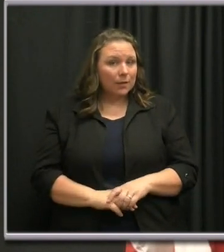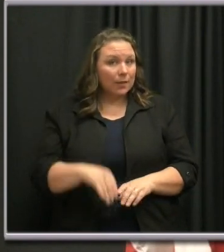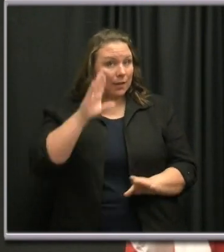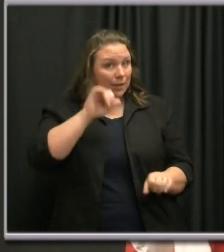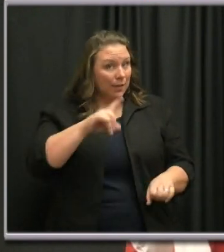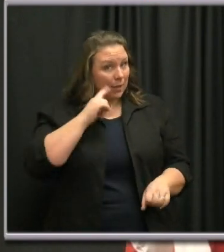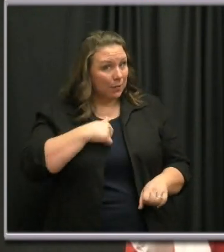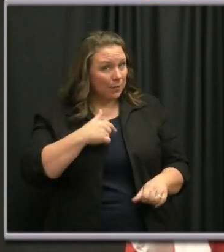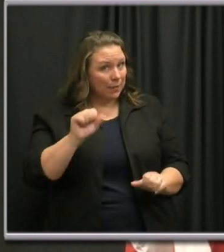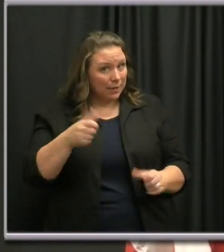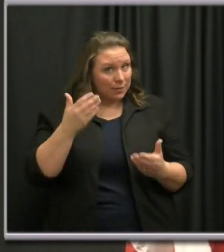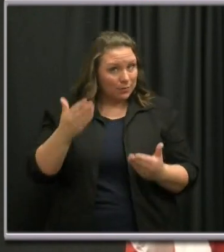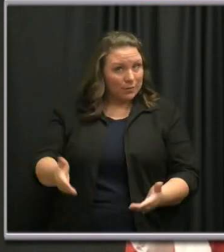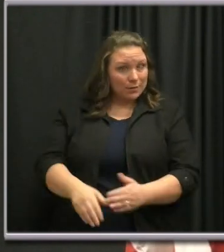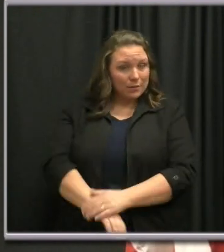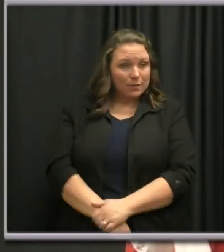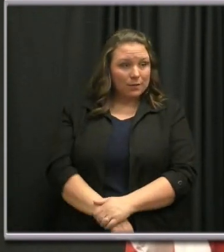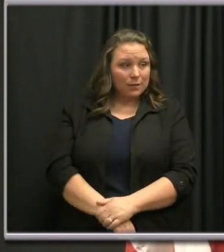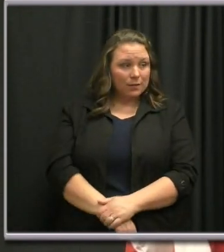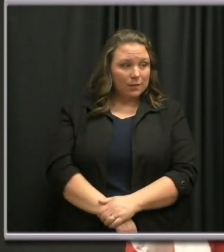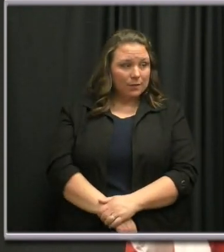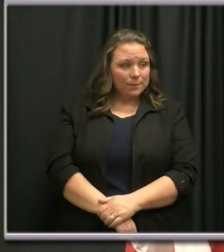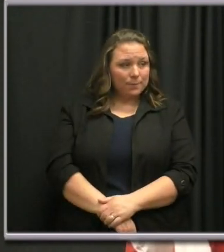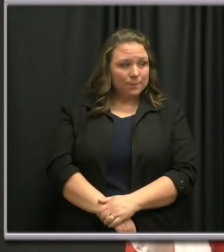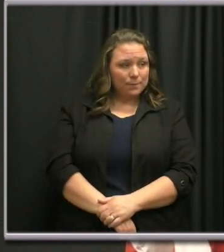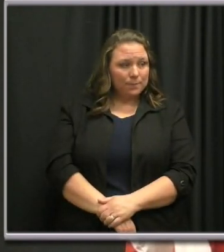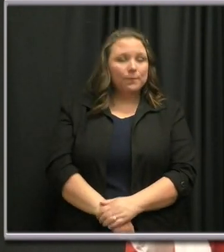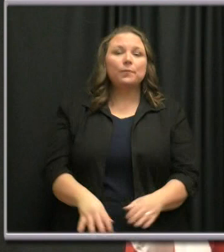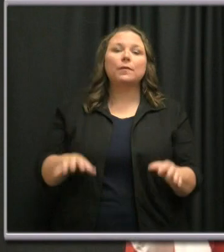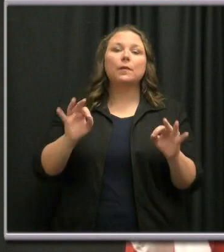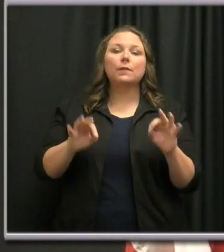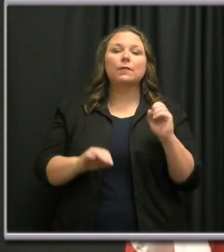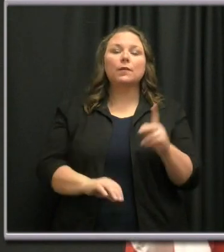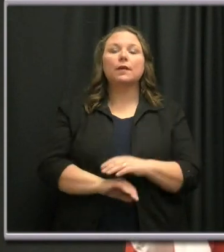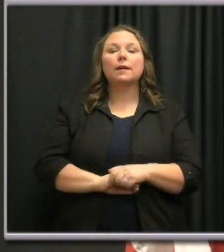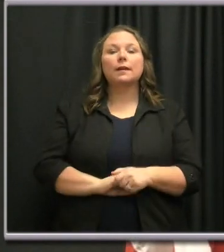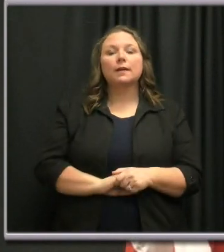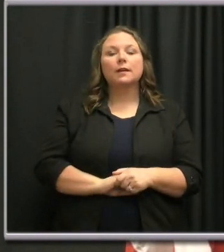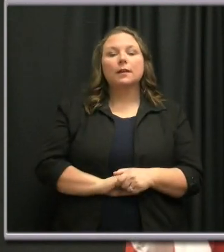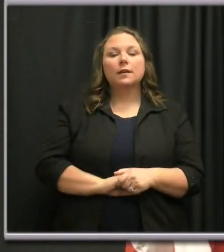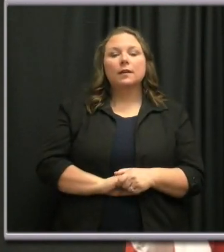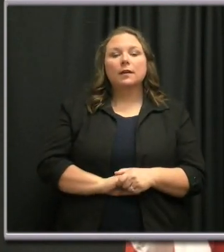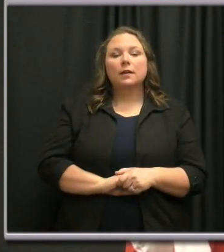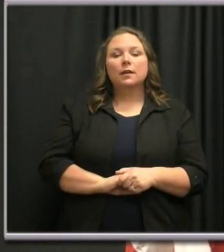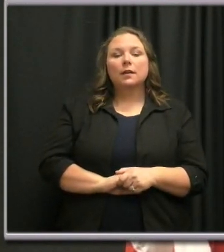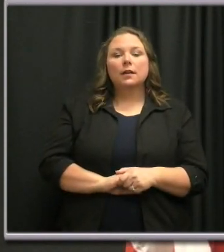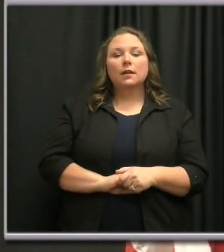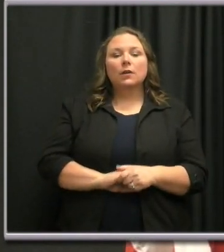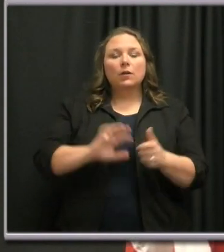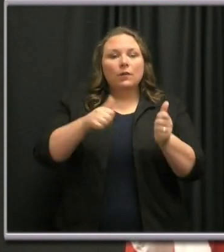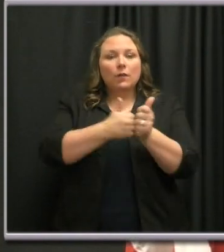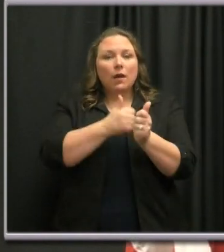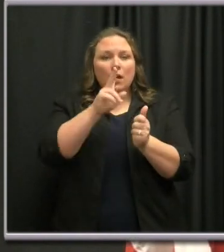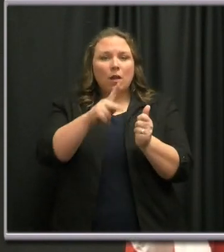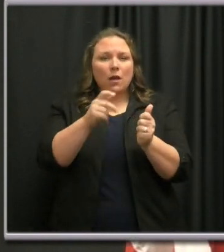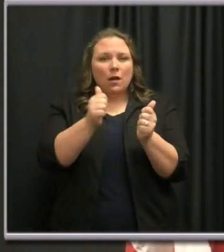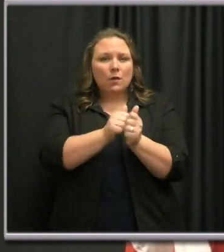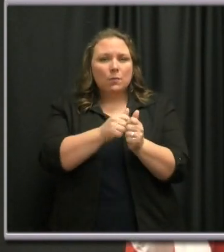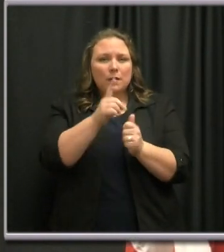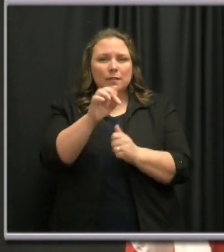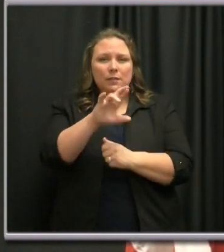Hi. Can you hear me? Yes. Go ahead with your question. Perfect. I just wanted to follow up with what Dr. Jahangir was just